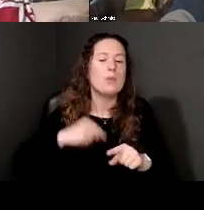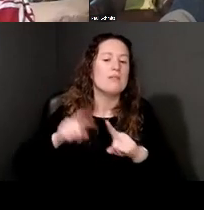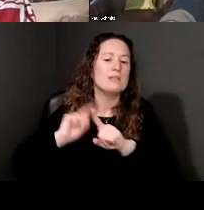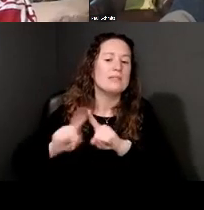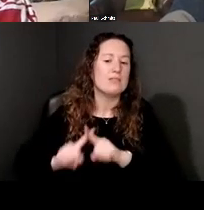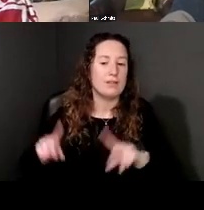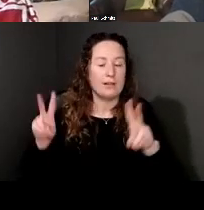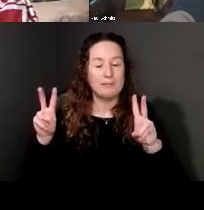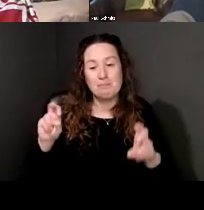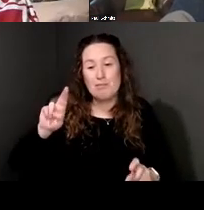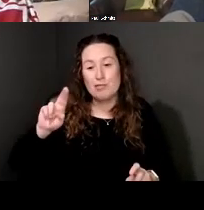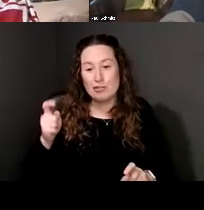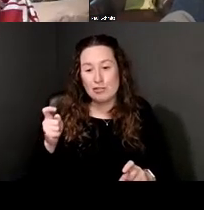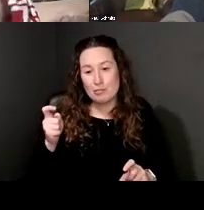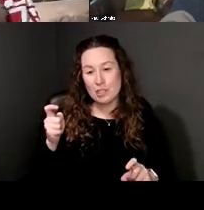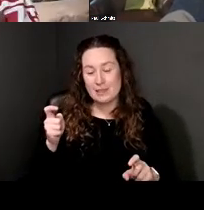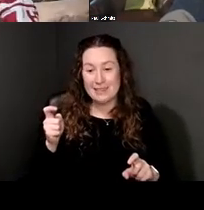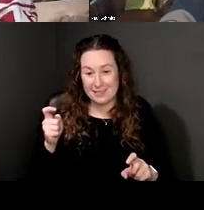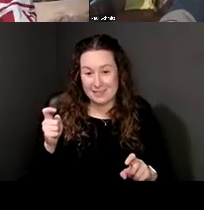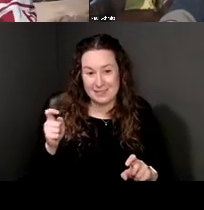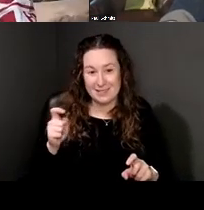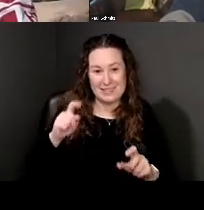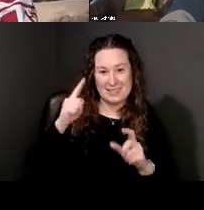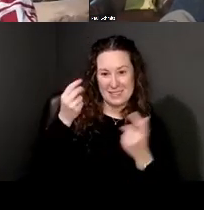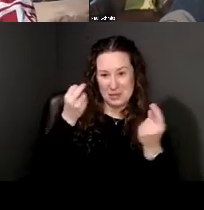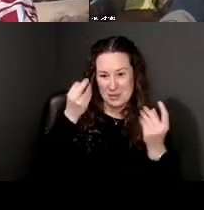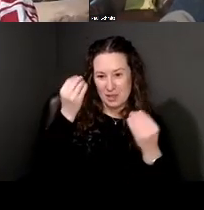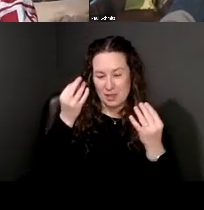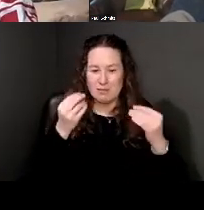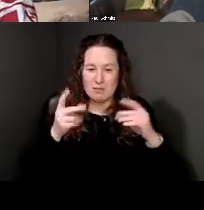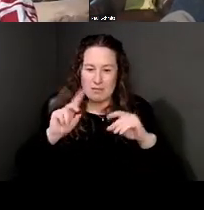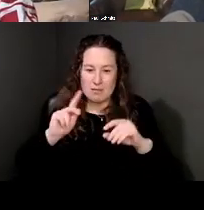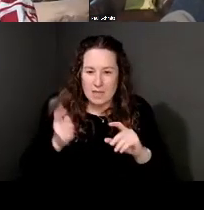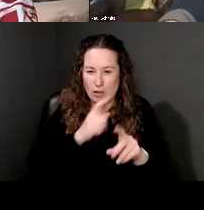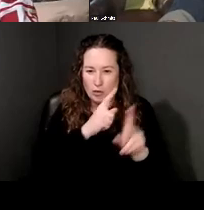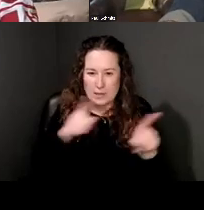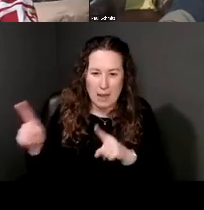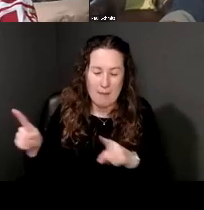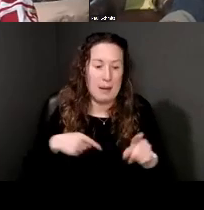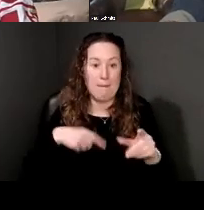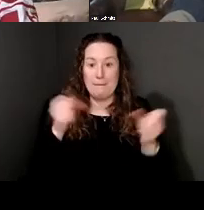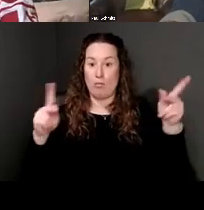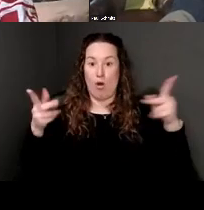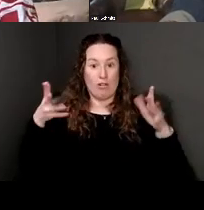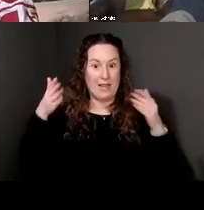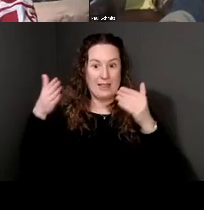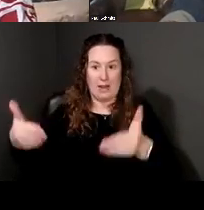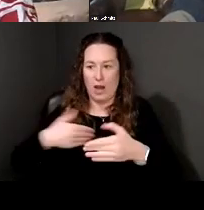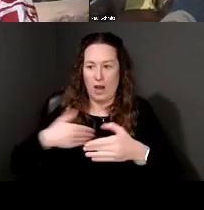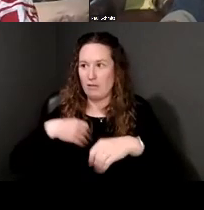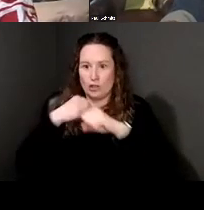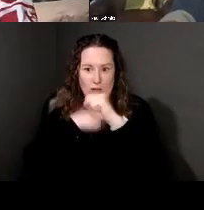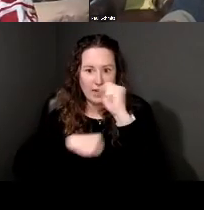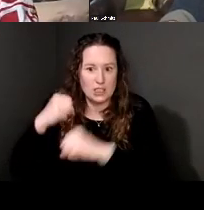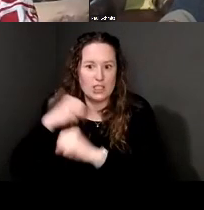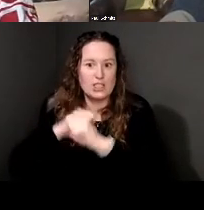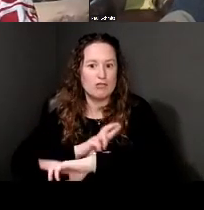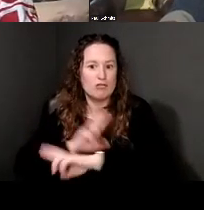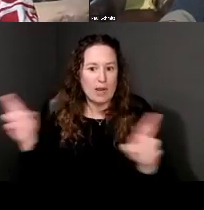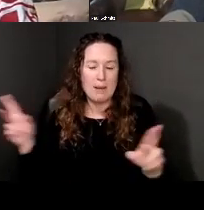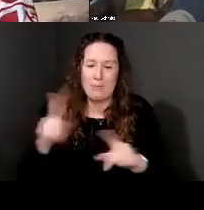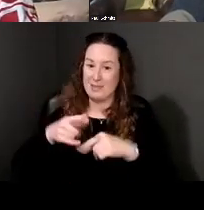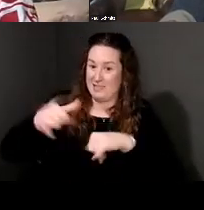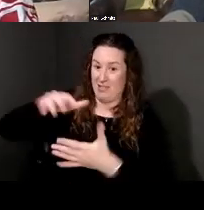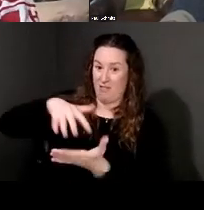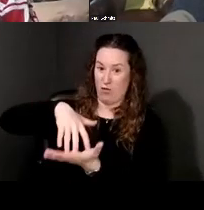to talk about people who are already there and have a bunch of strategies and interventions that are out there and potentially vulnerable.